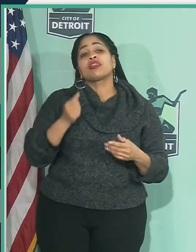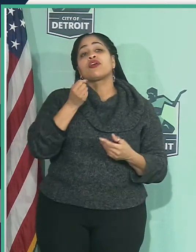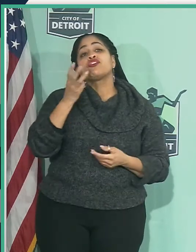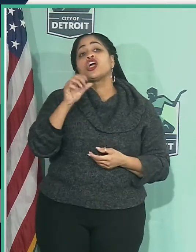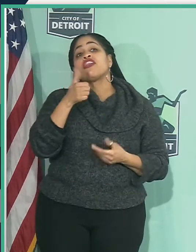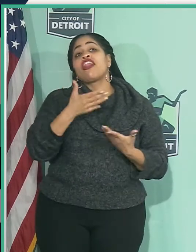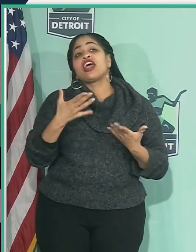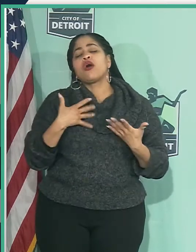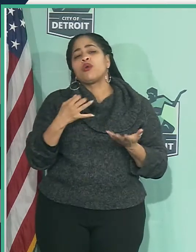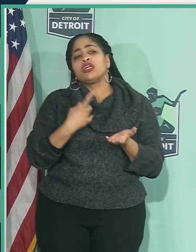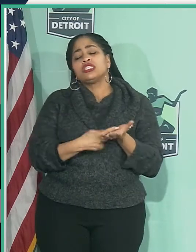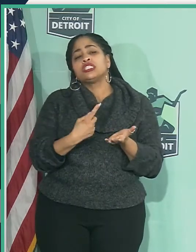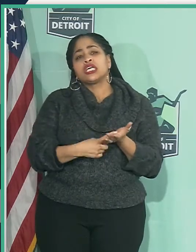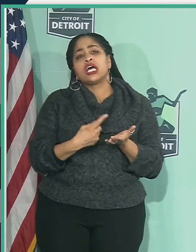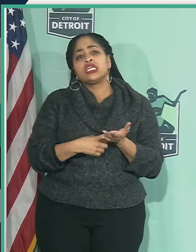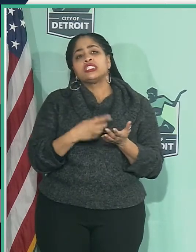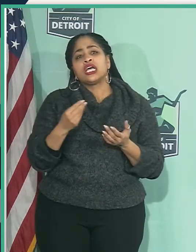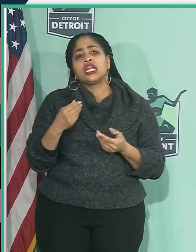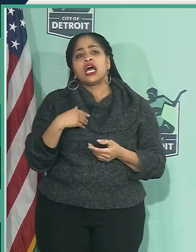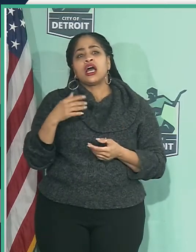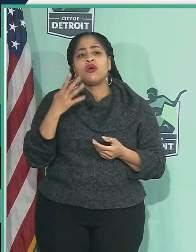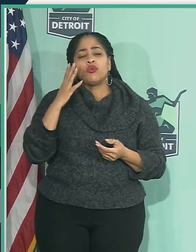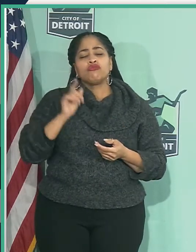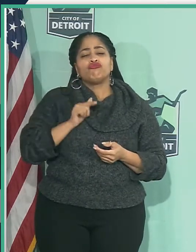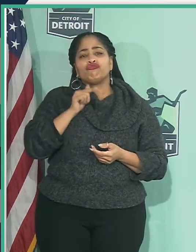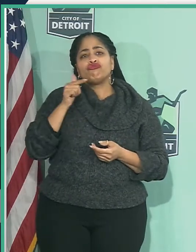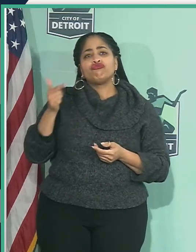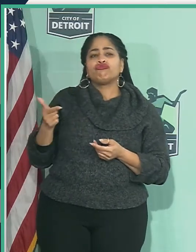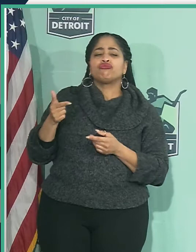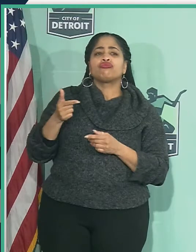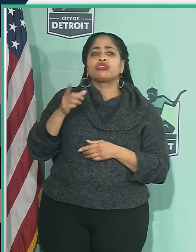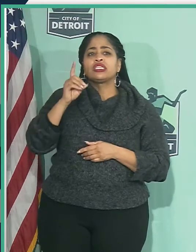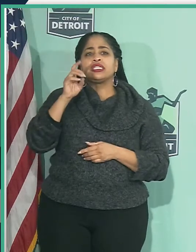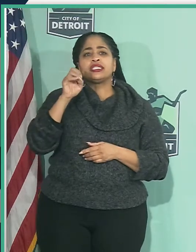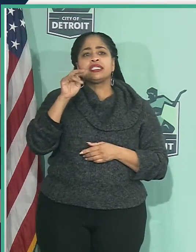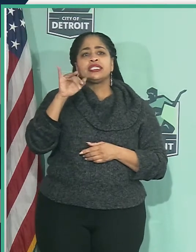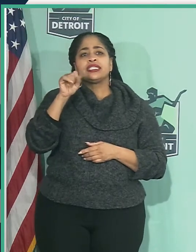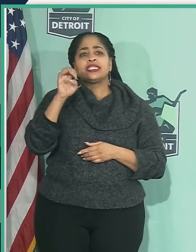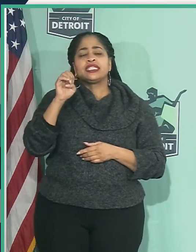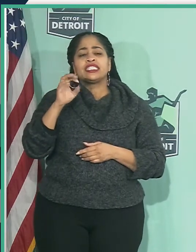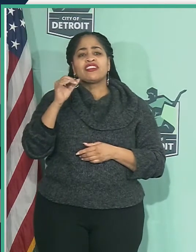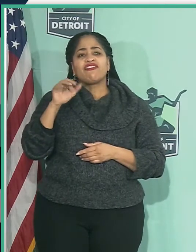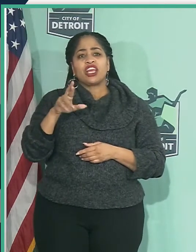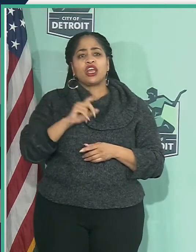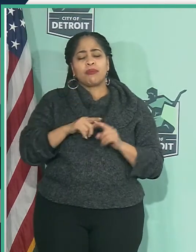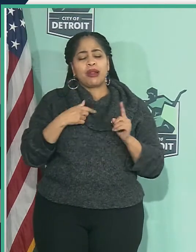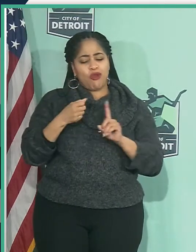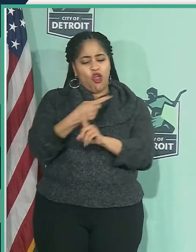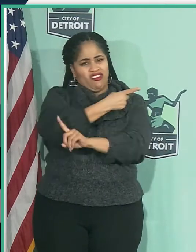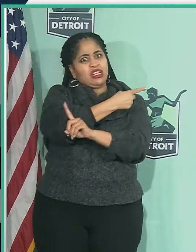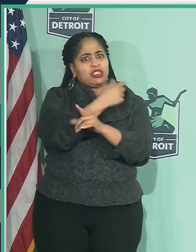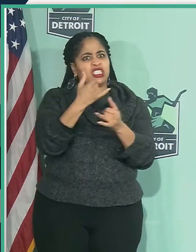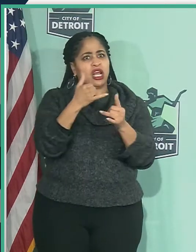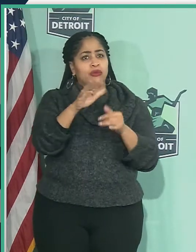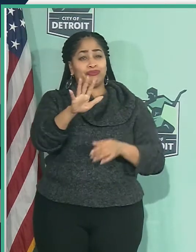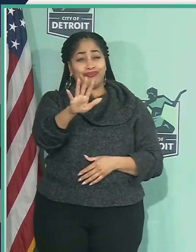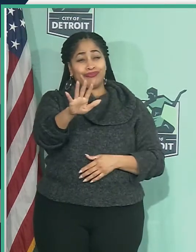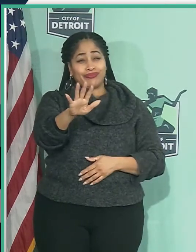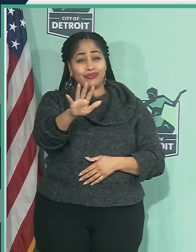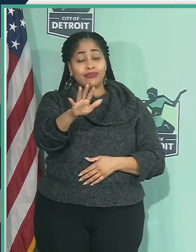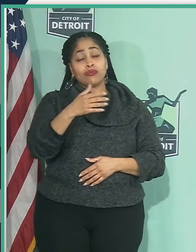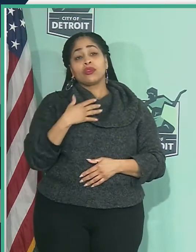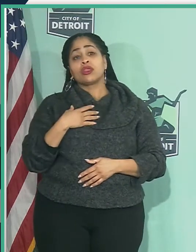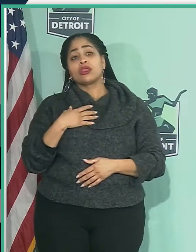things I want to talk about, and then I'm going to turn it over to Denise Fair, but I'm going to go off subject. One is I